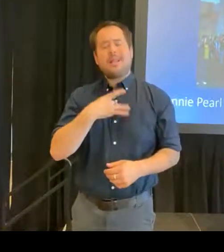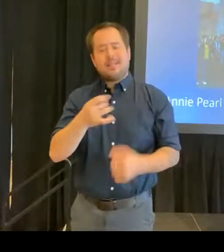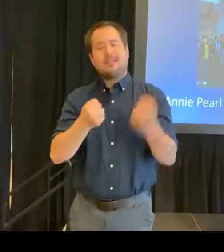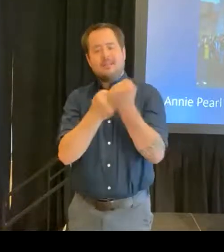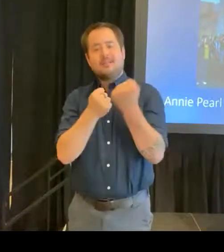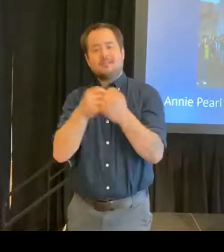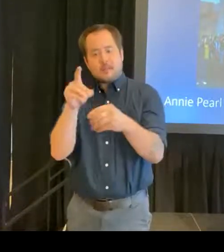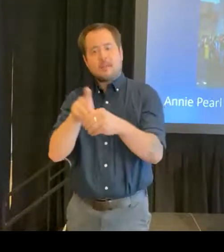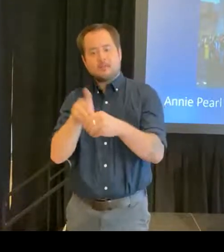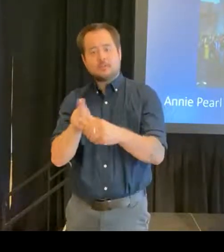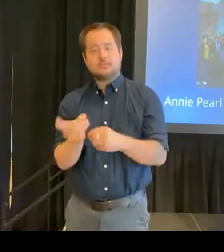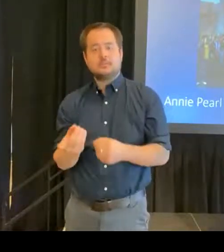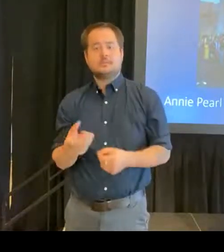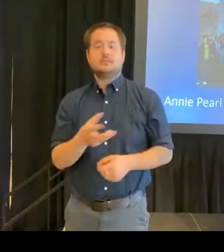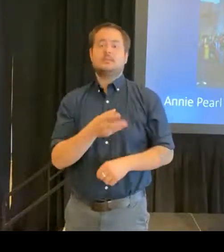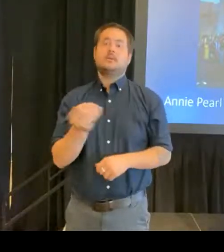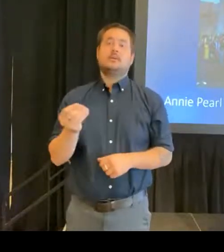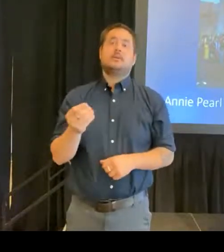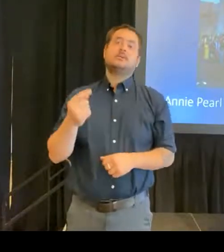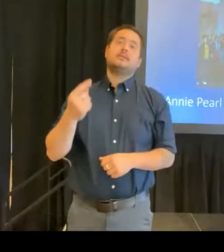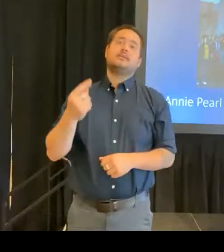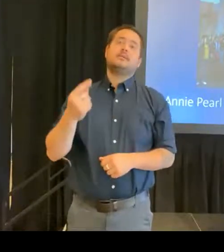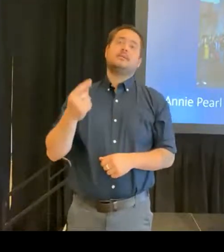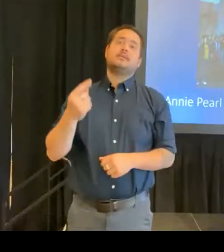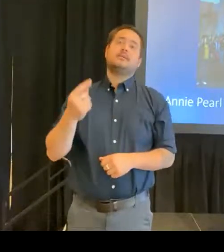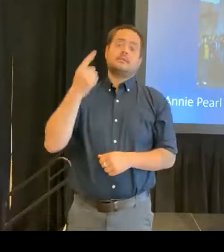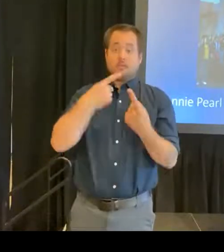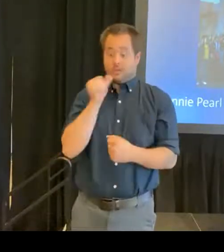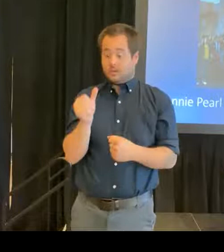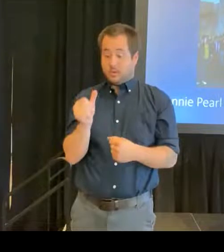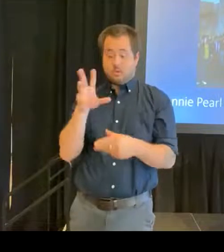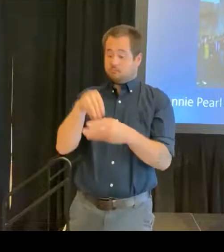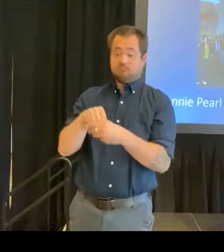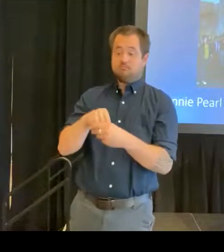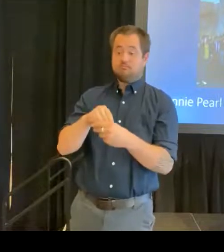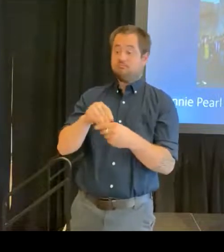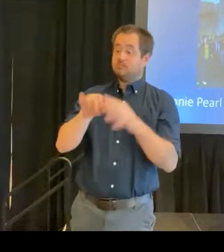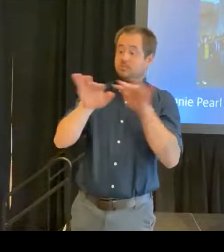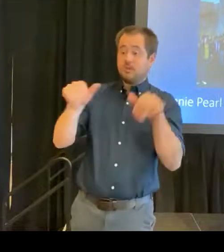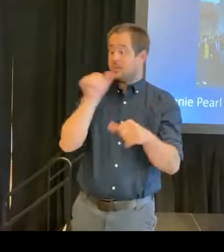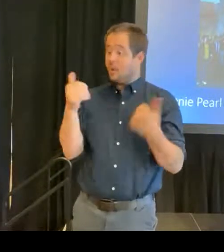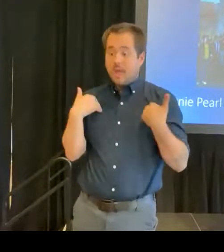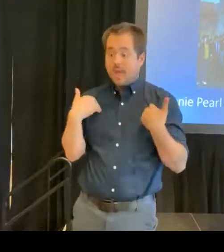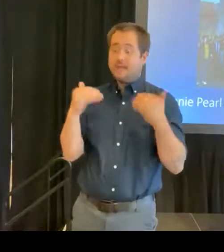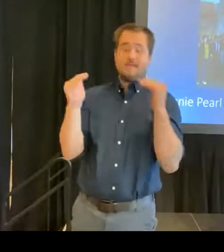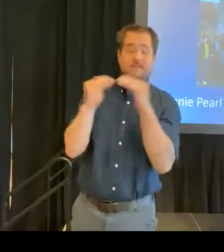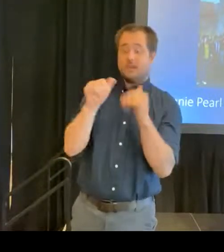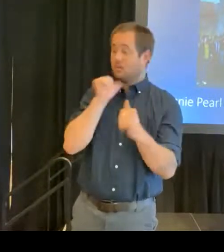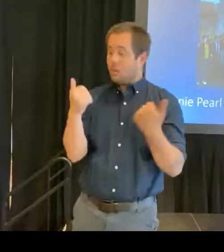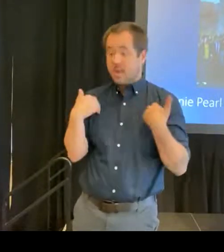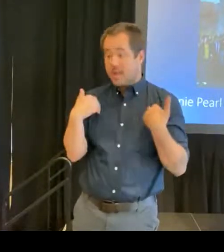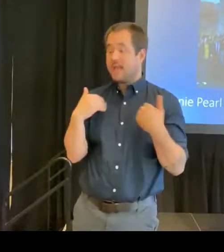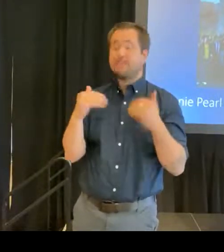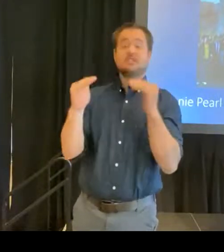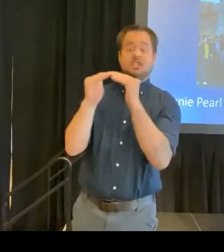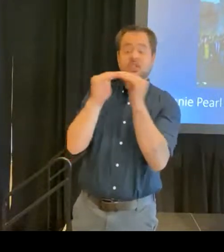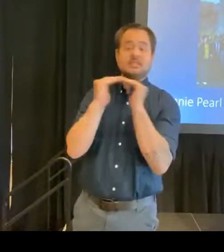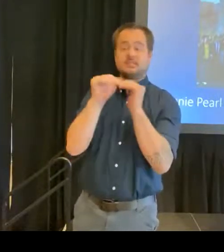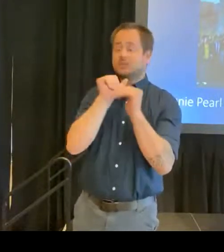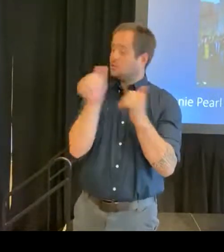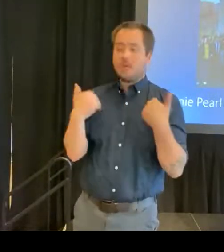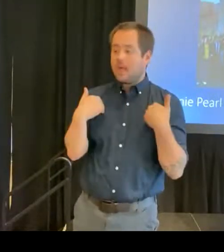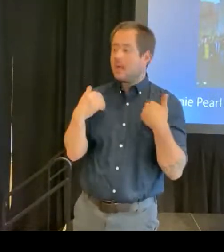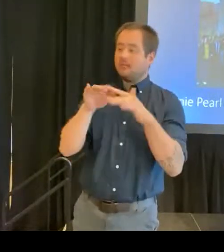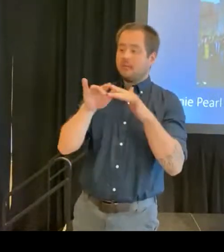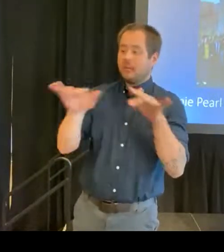And I think that when we don't have inclusivity and diversity and equity and fairness and justice and all of those things,